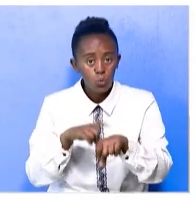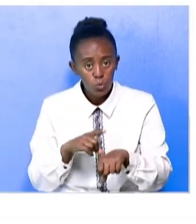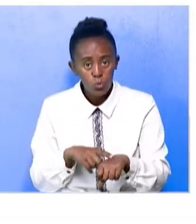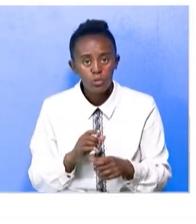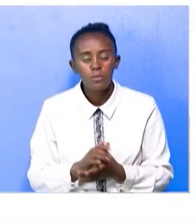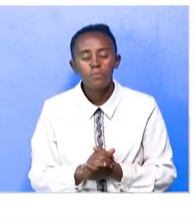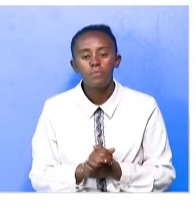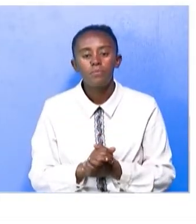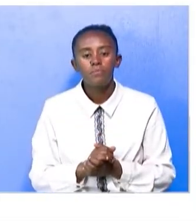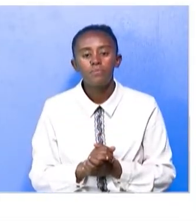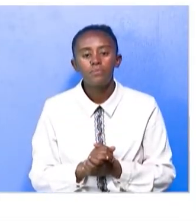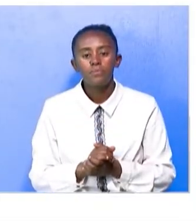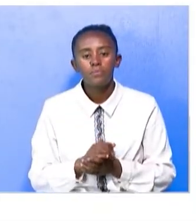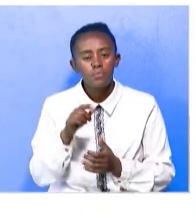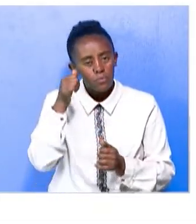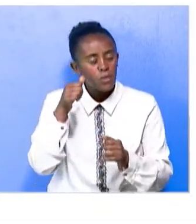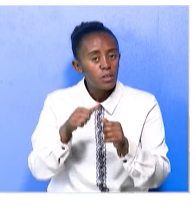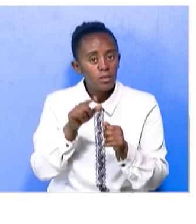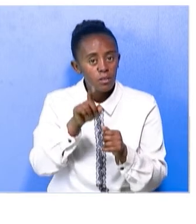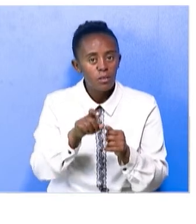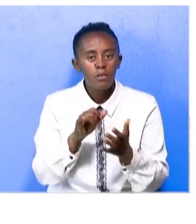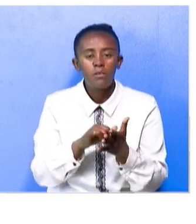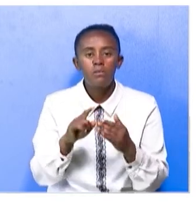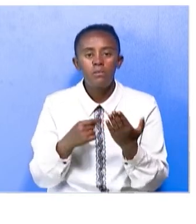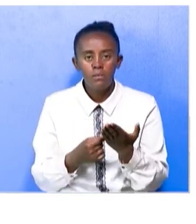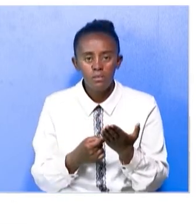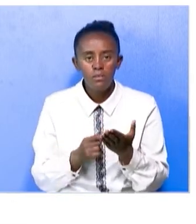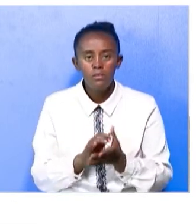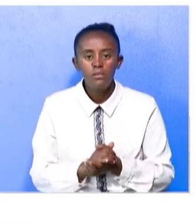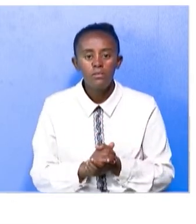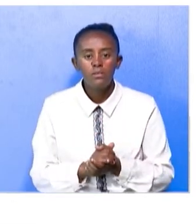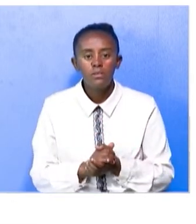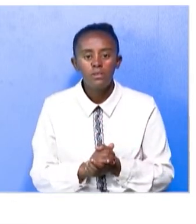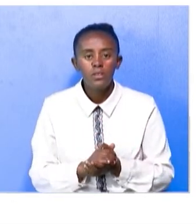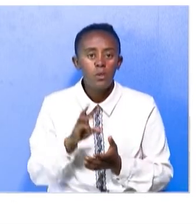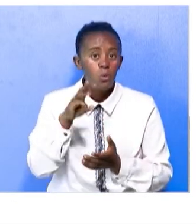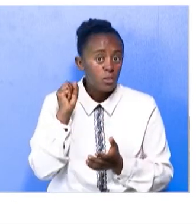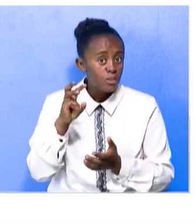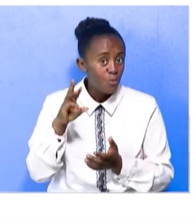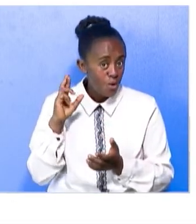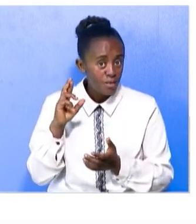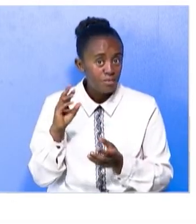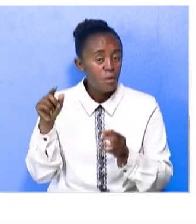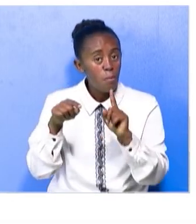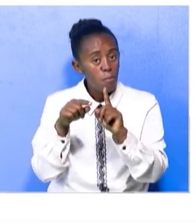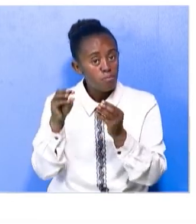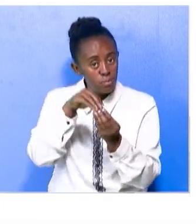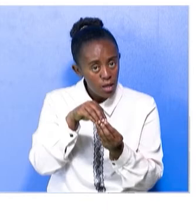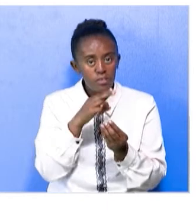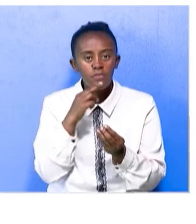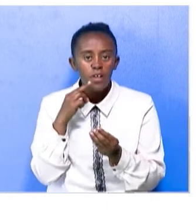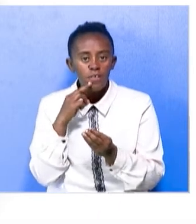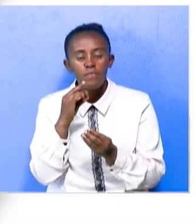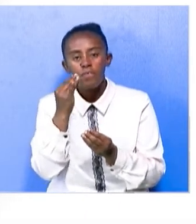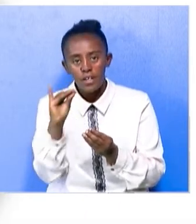you have to bear in mind that about this word, was and were, plus that is verb,